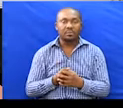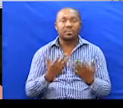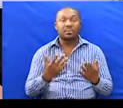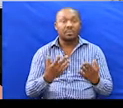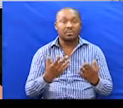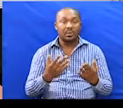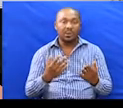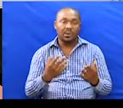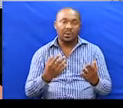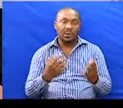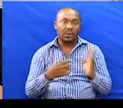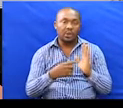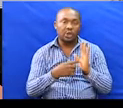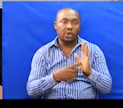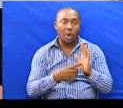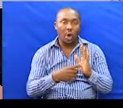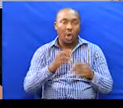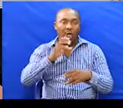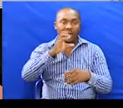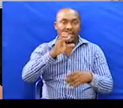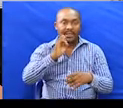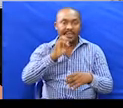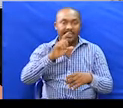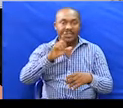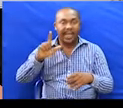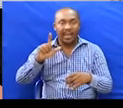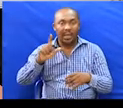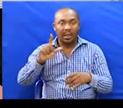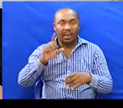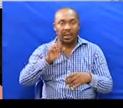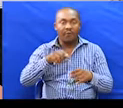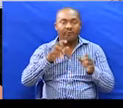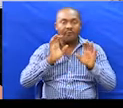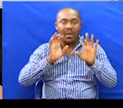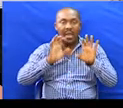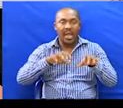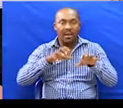represents a cell, an animal cell.